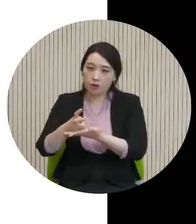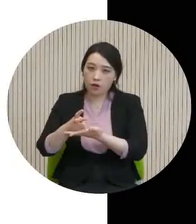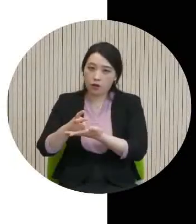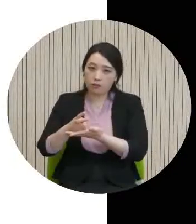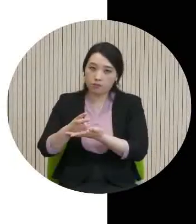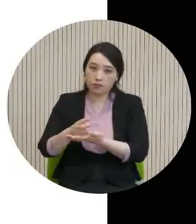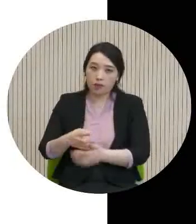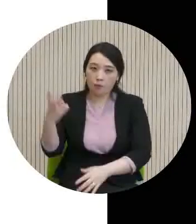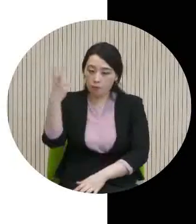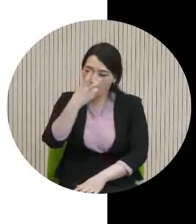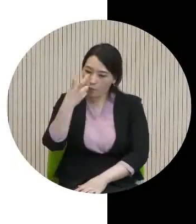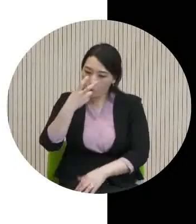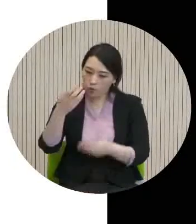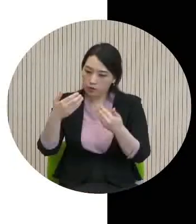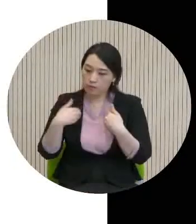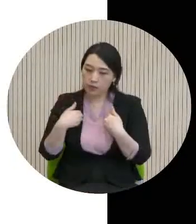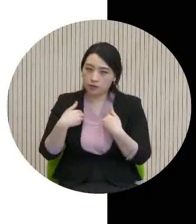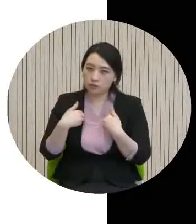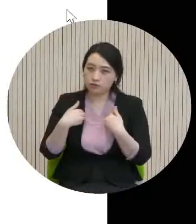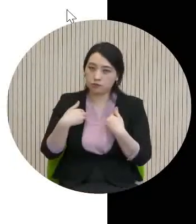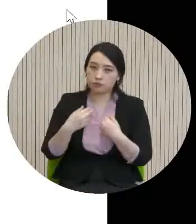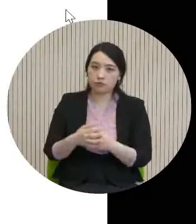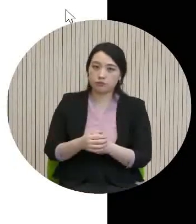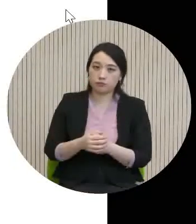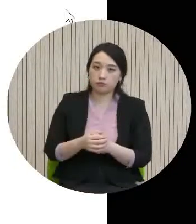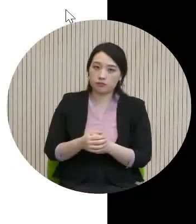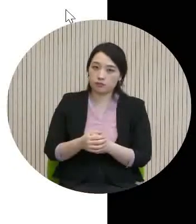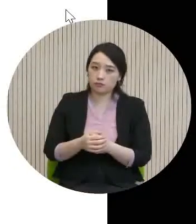including these library exceptions.